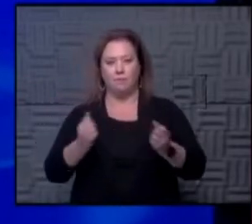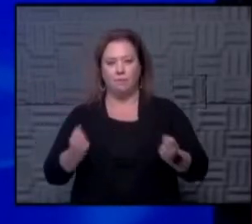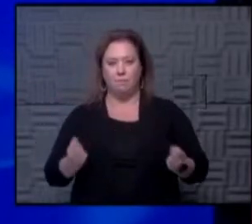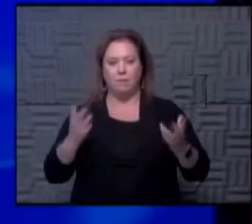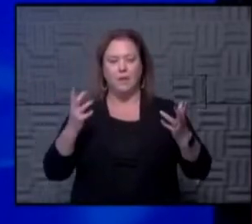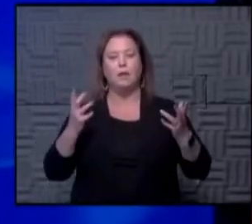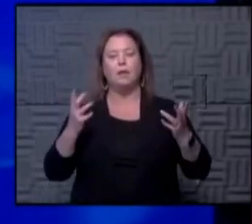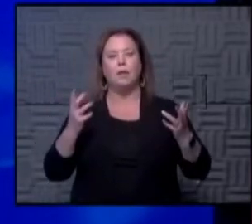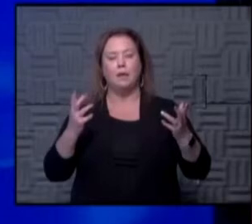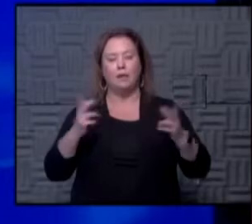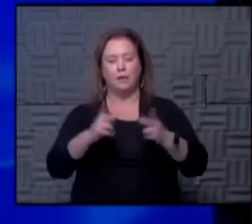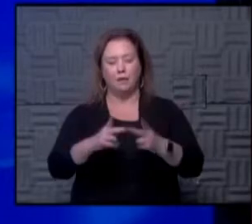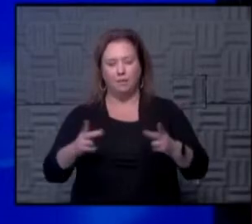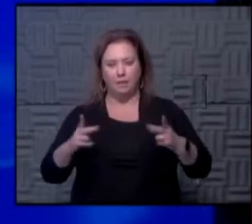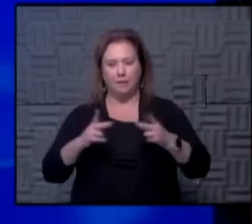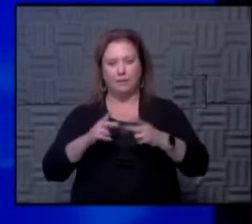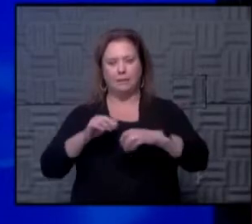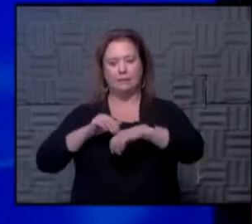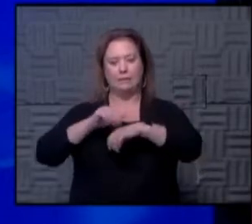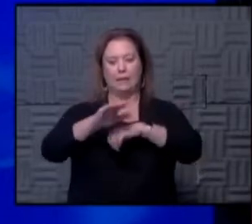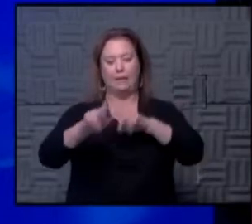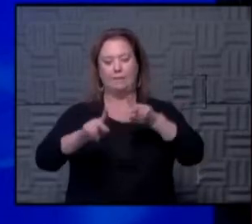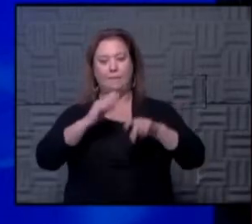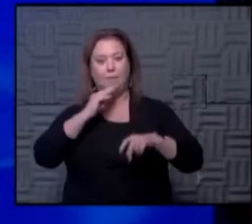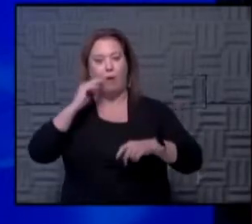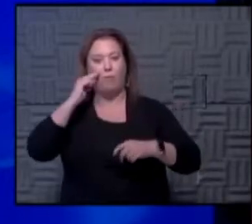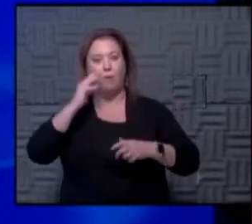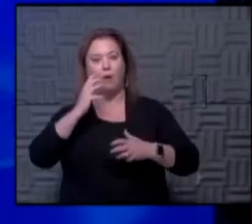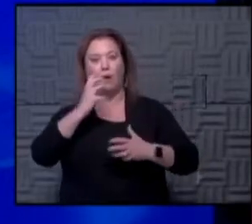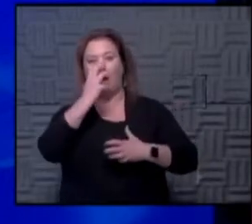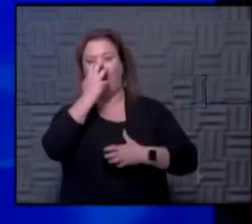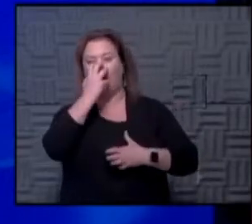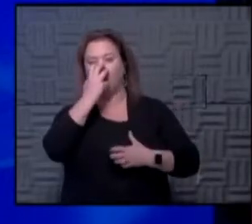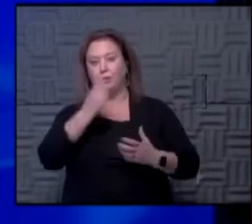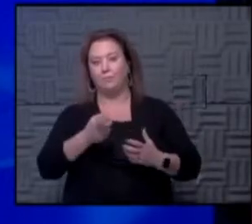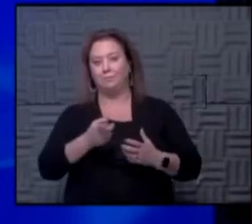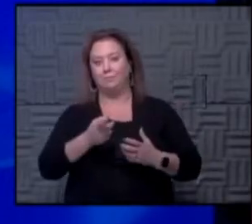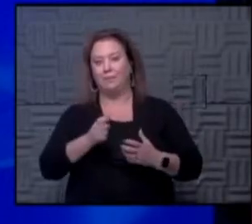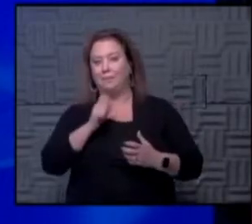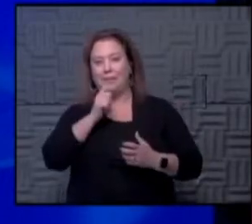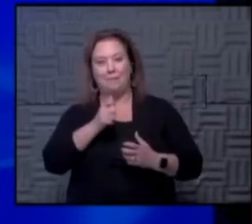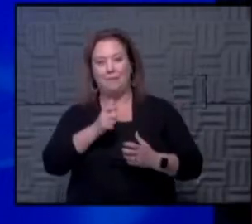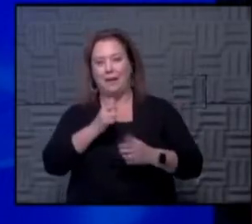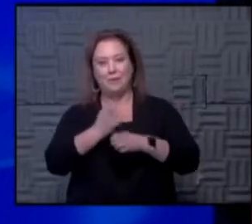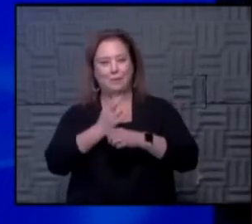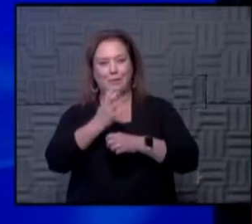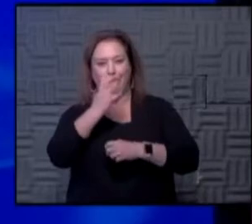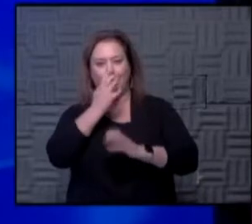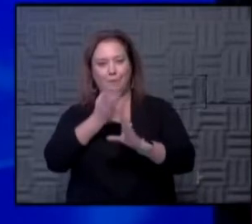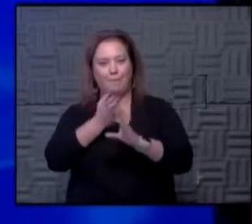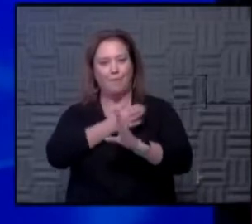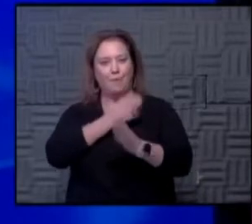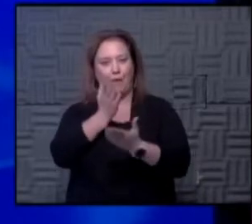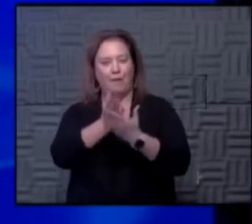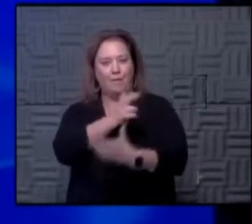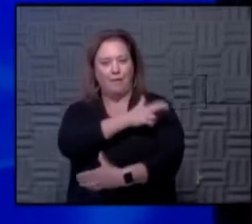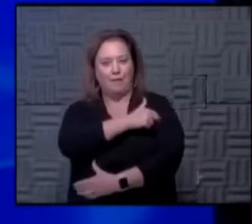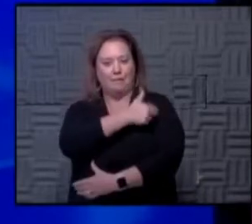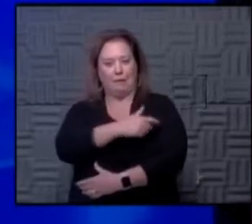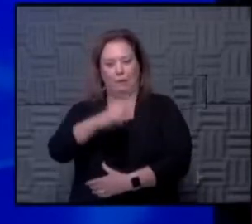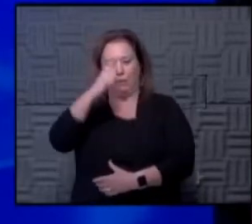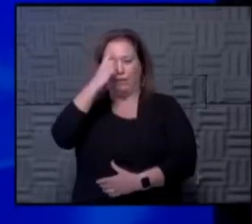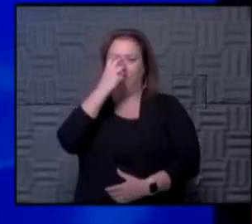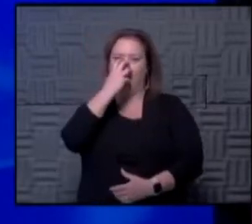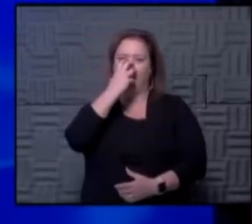plenty of places that are sending people home on oxygen who were not on oxygen before they came in. Normally we think of